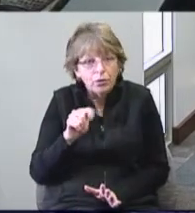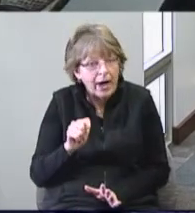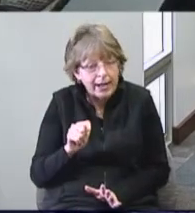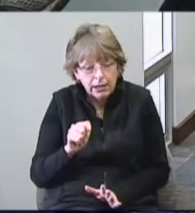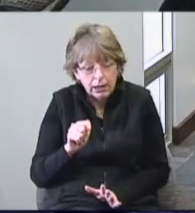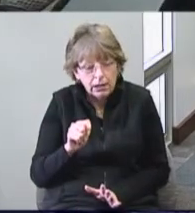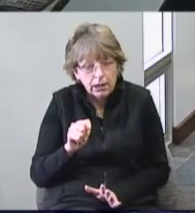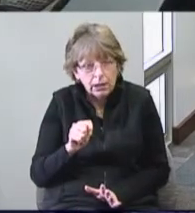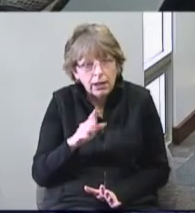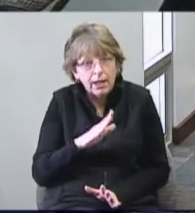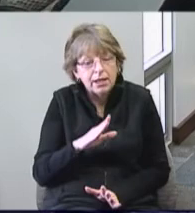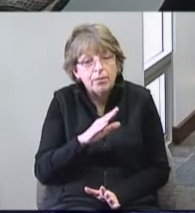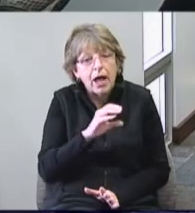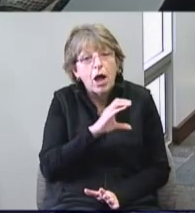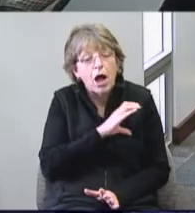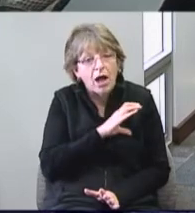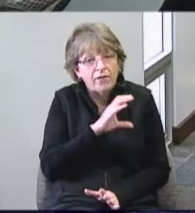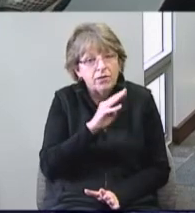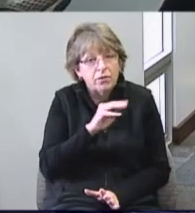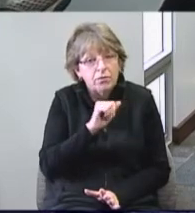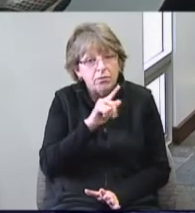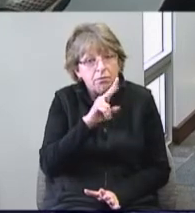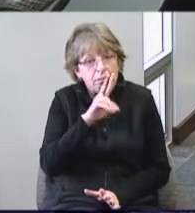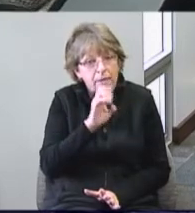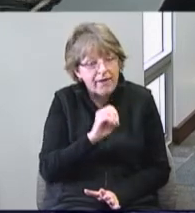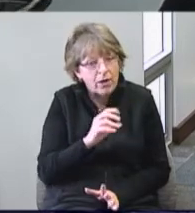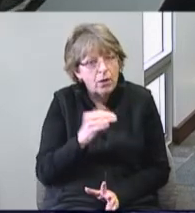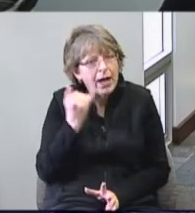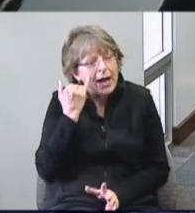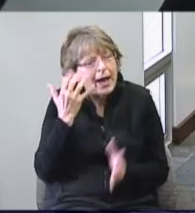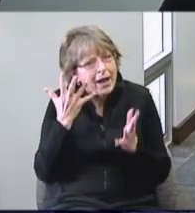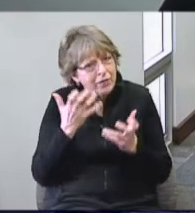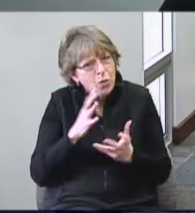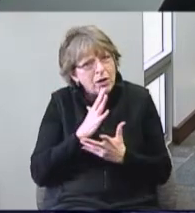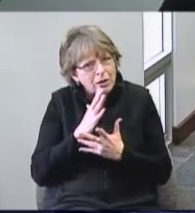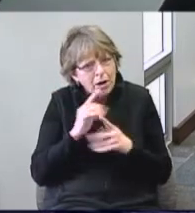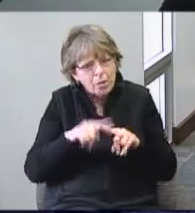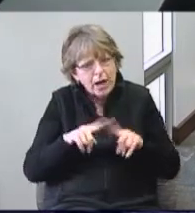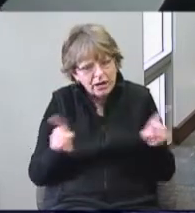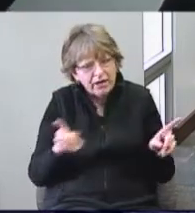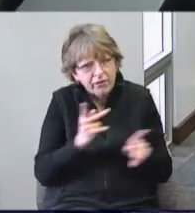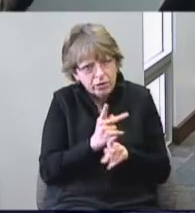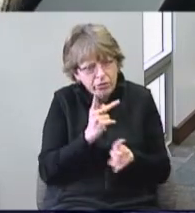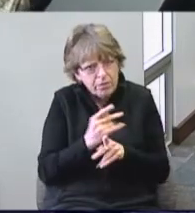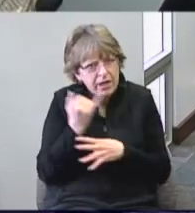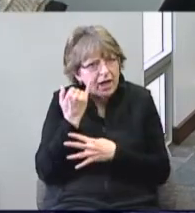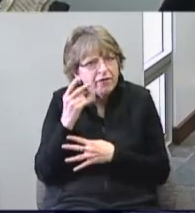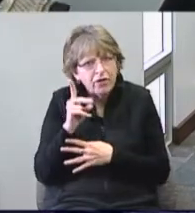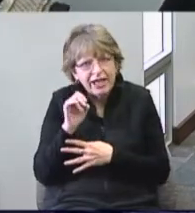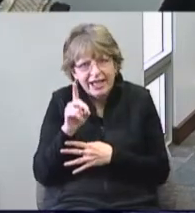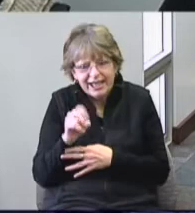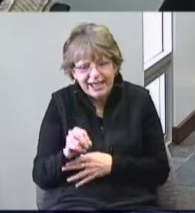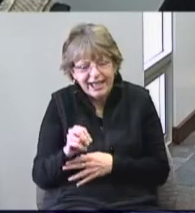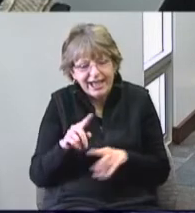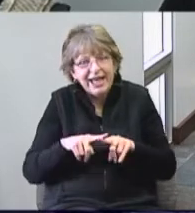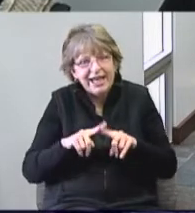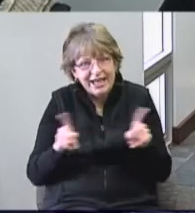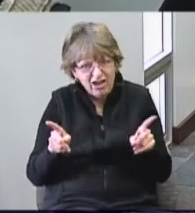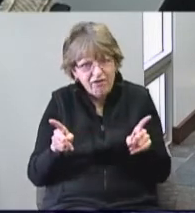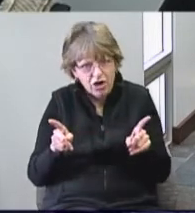did. And if you want to talk about disparate treatment would be if we did something different with Officer Bowringer that